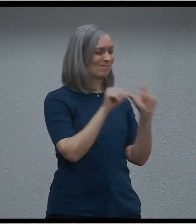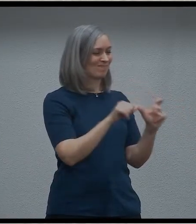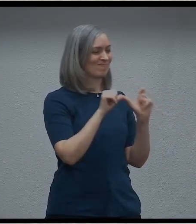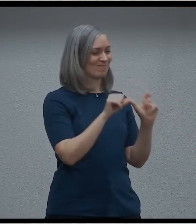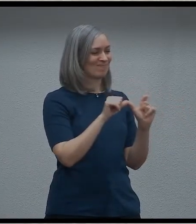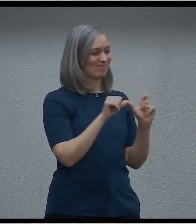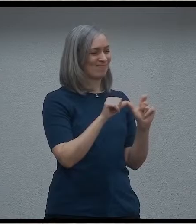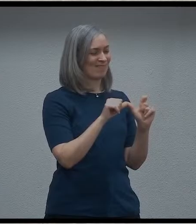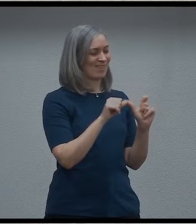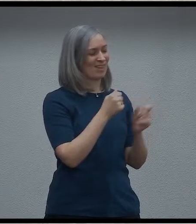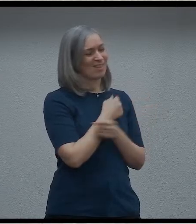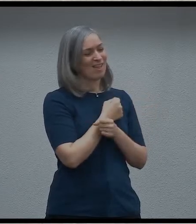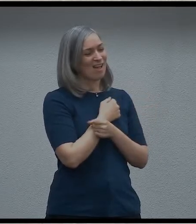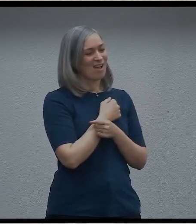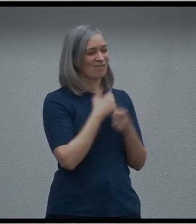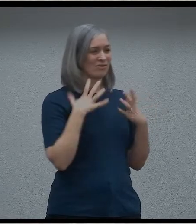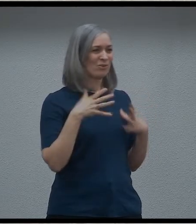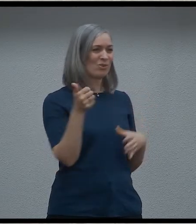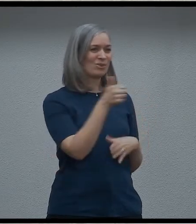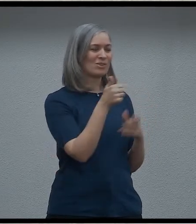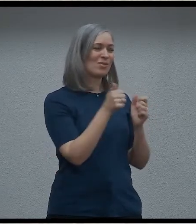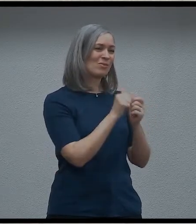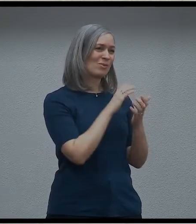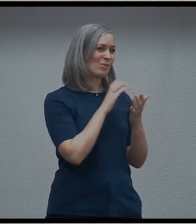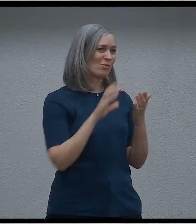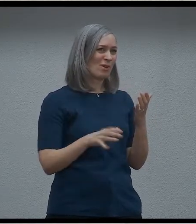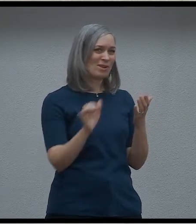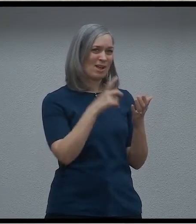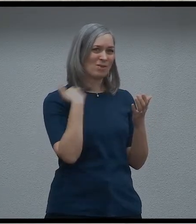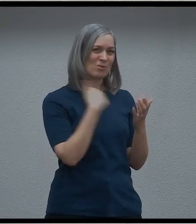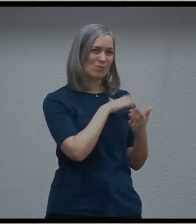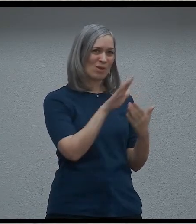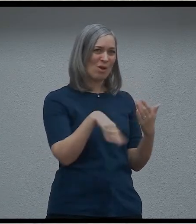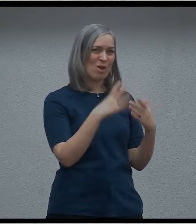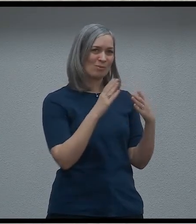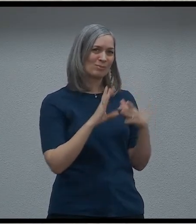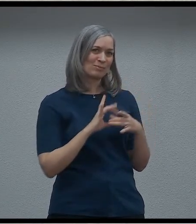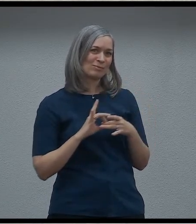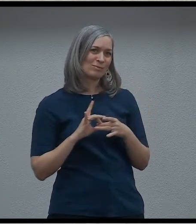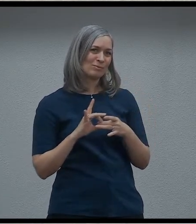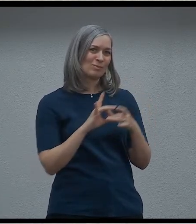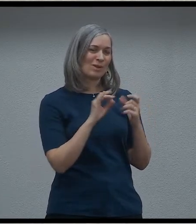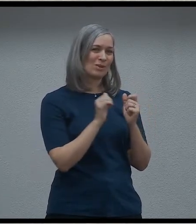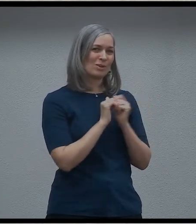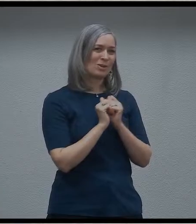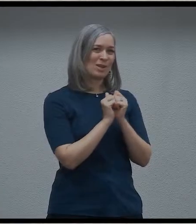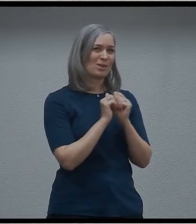loving, and to keep clothing yourselves with Christ as we are all bound together in unity.